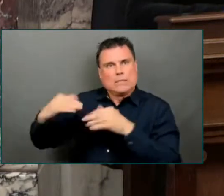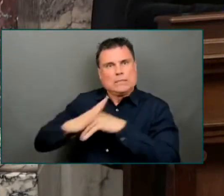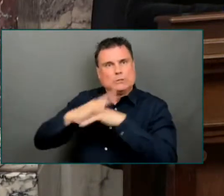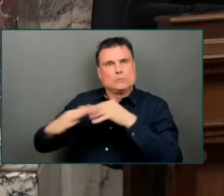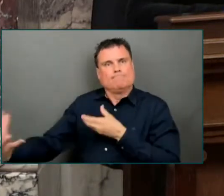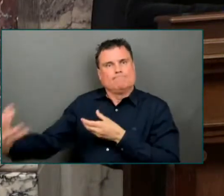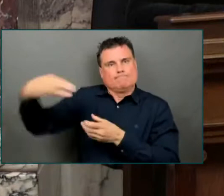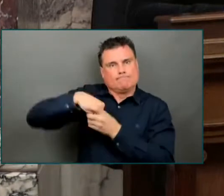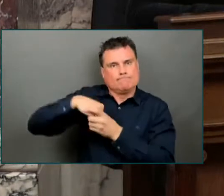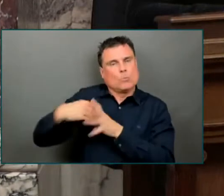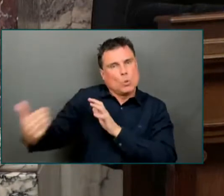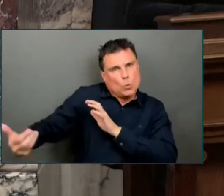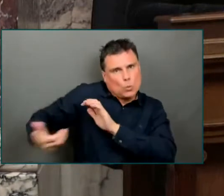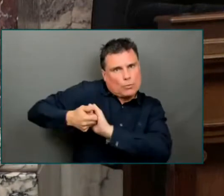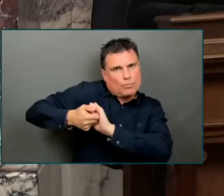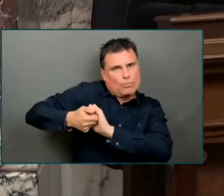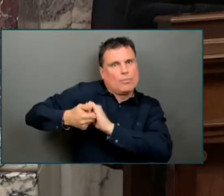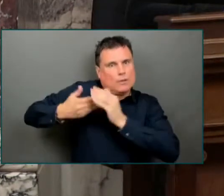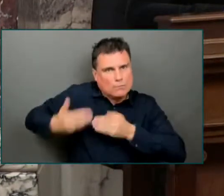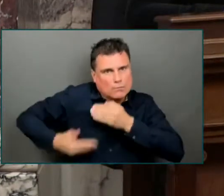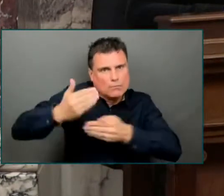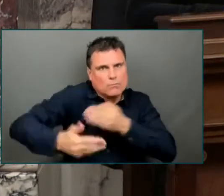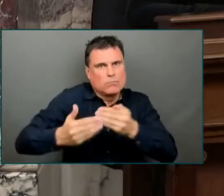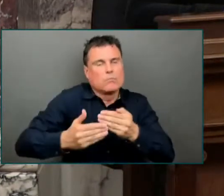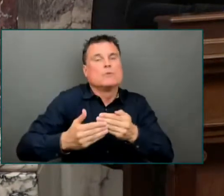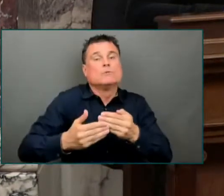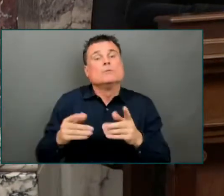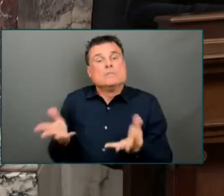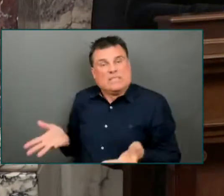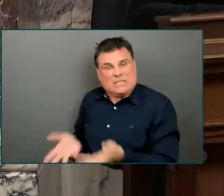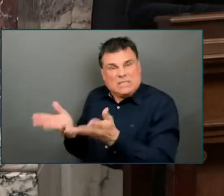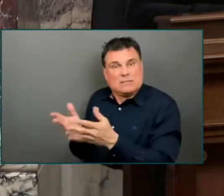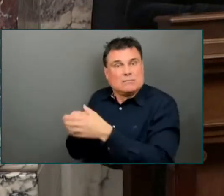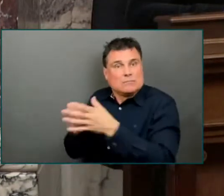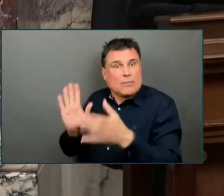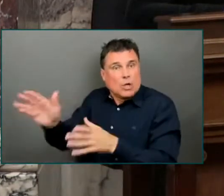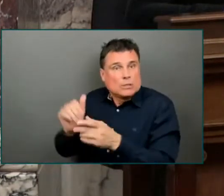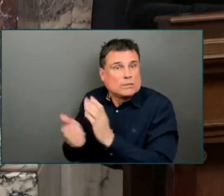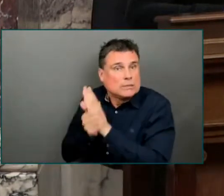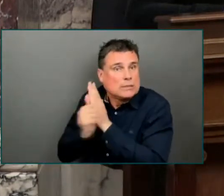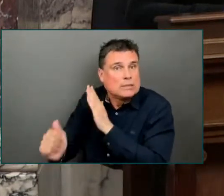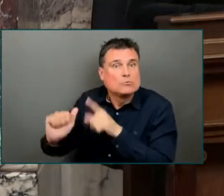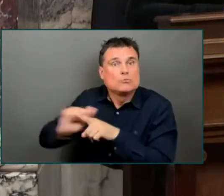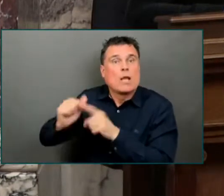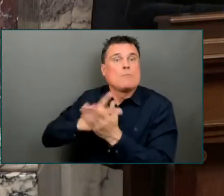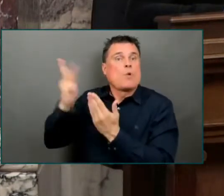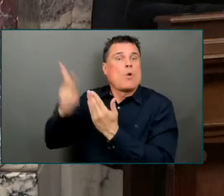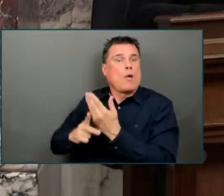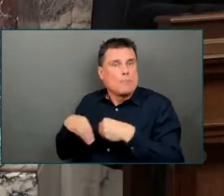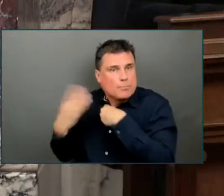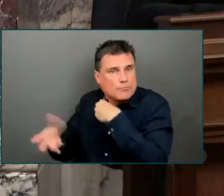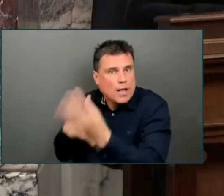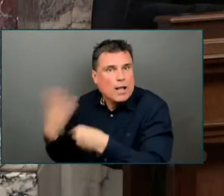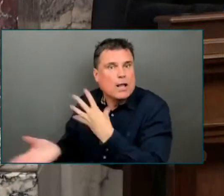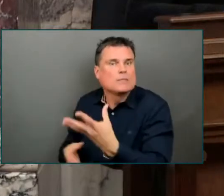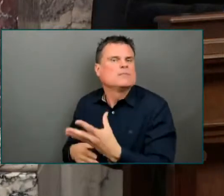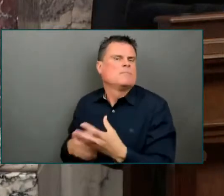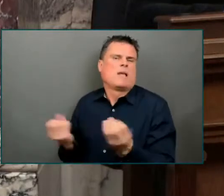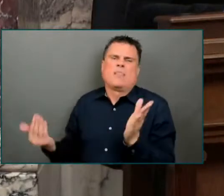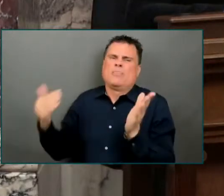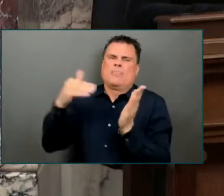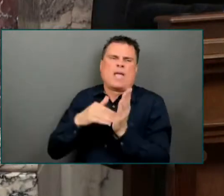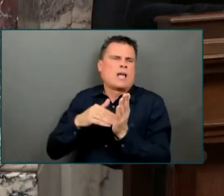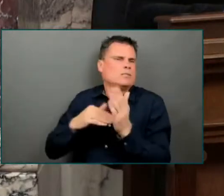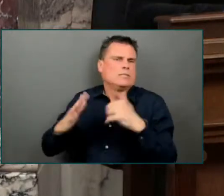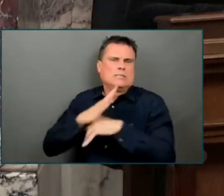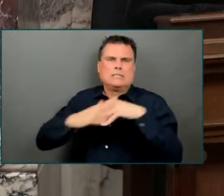to expand skills training programs. Thousands of Indigenous people will be able to get back into the workforce faster and contribute to